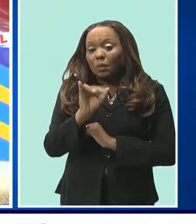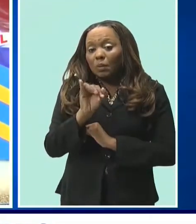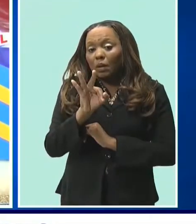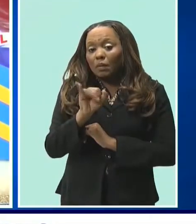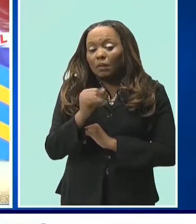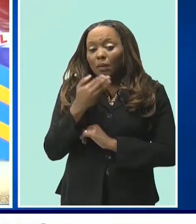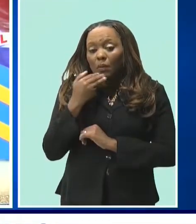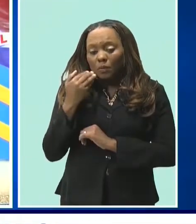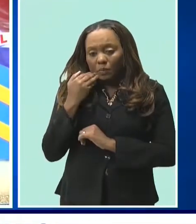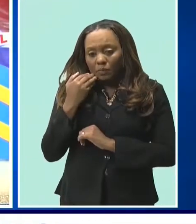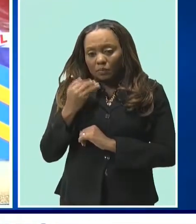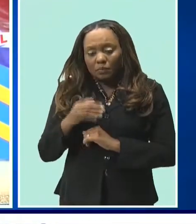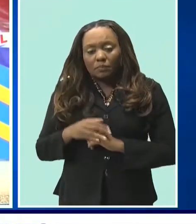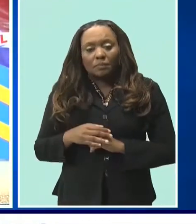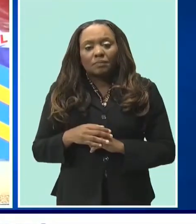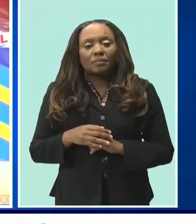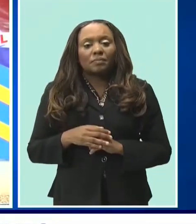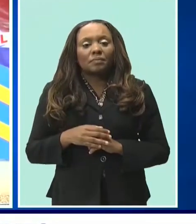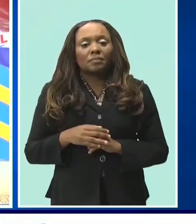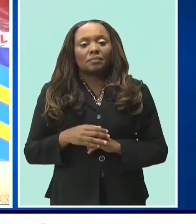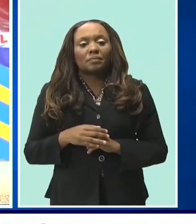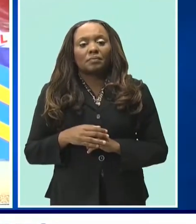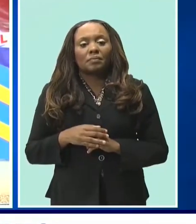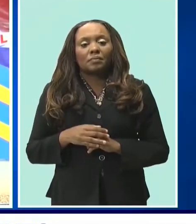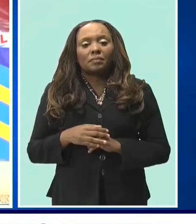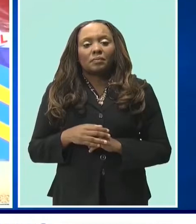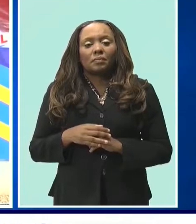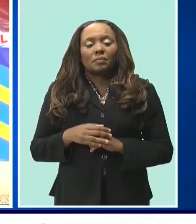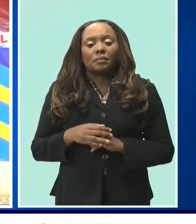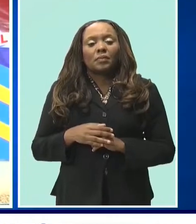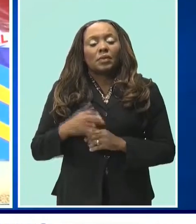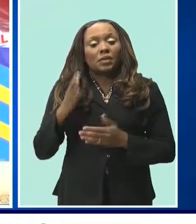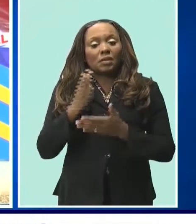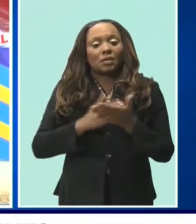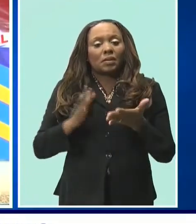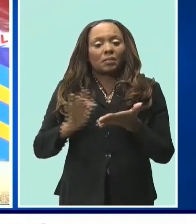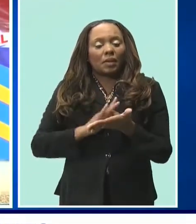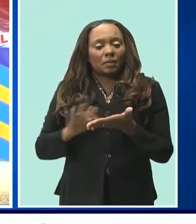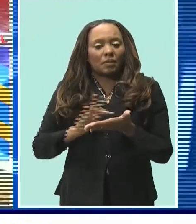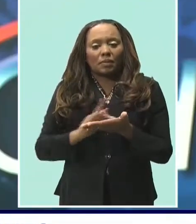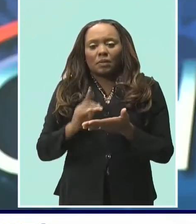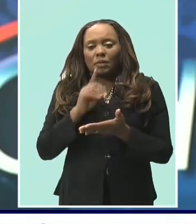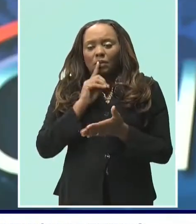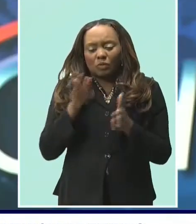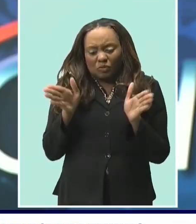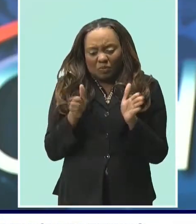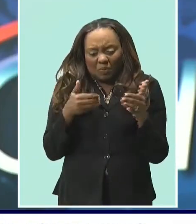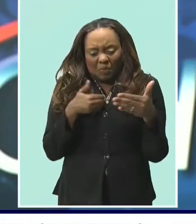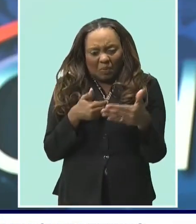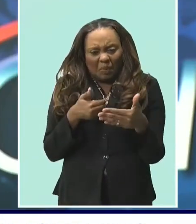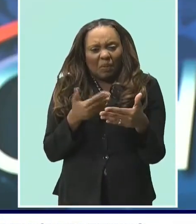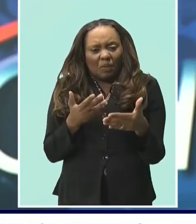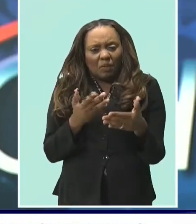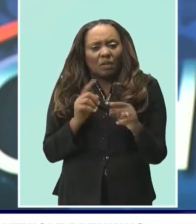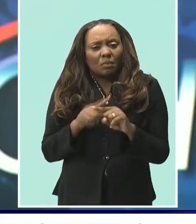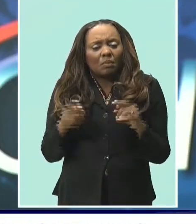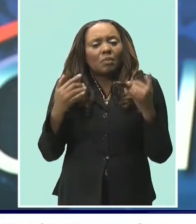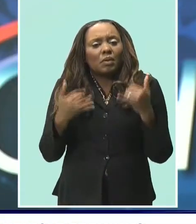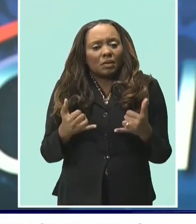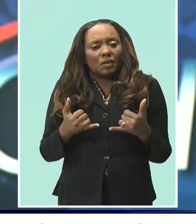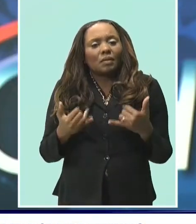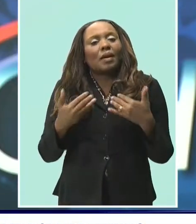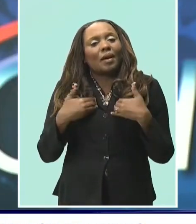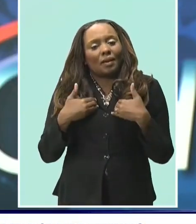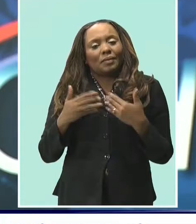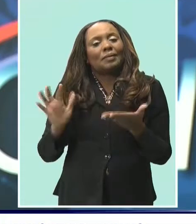the tablets that can hold the Wi-Fi device would have been too small. Insurance companies in Barbados